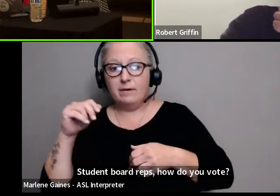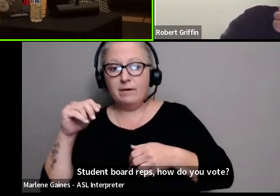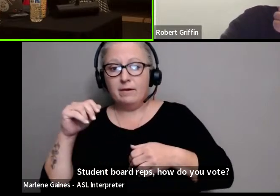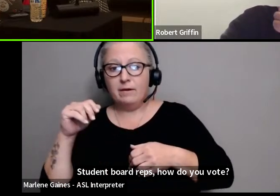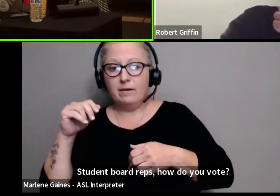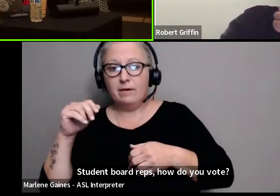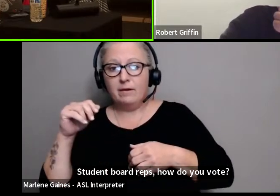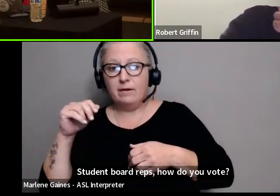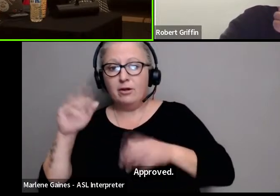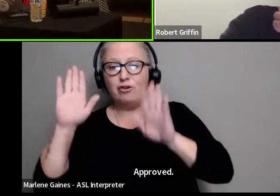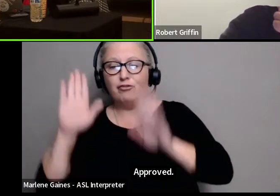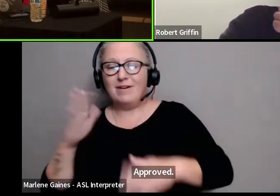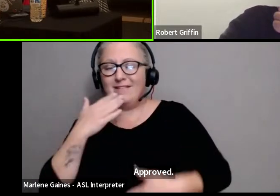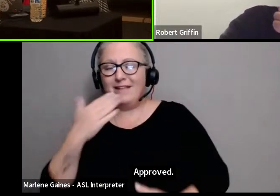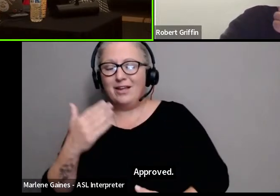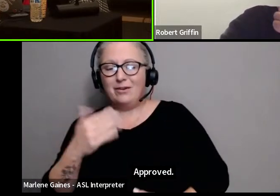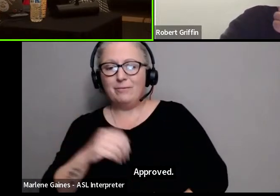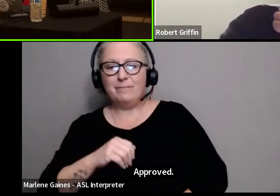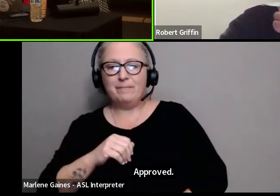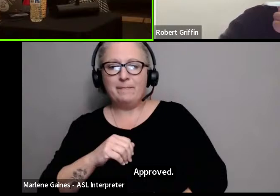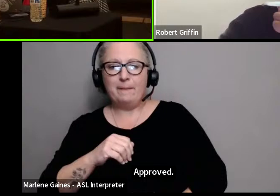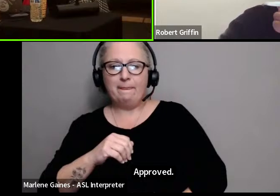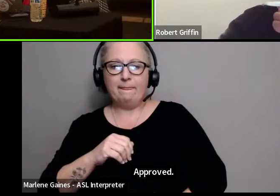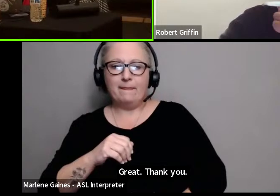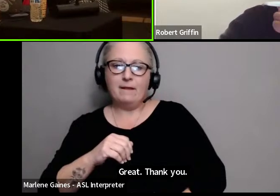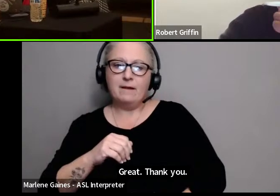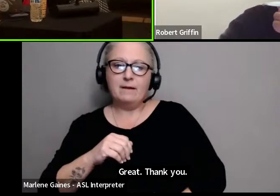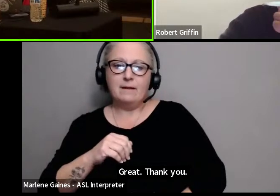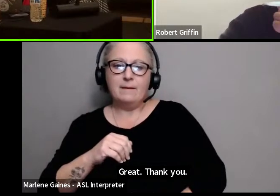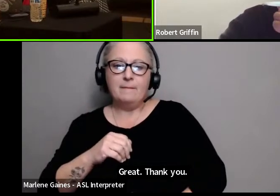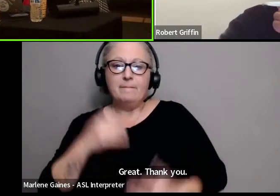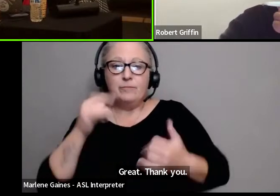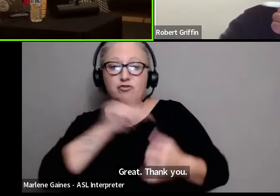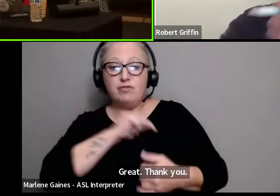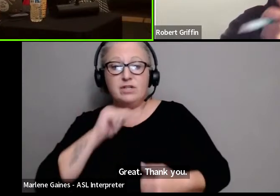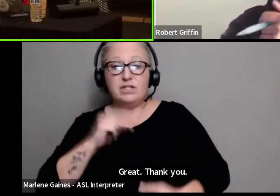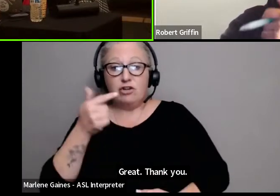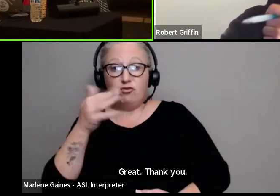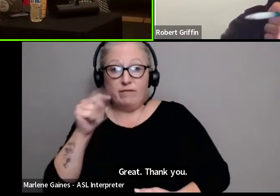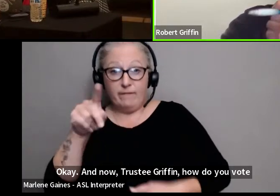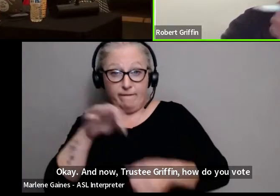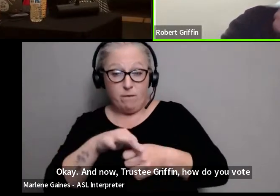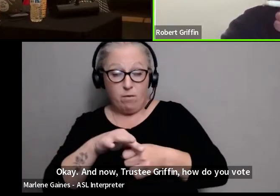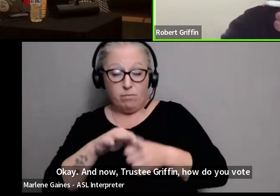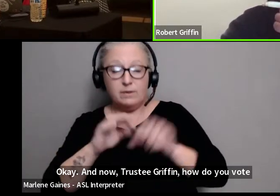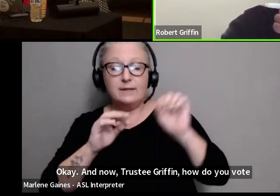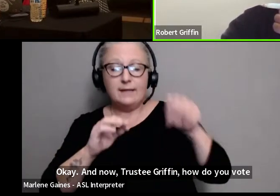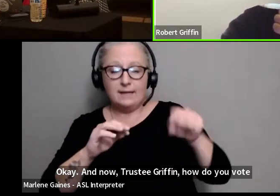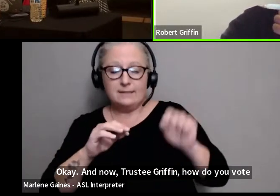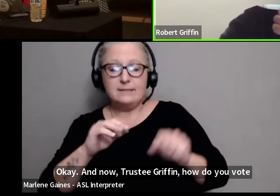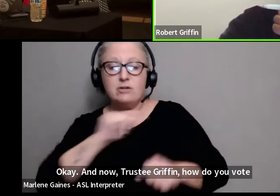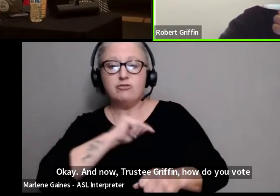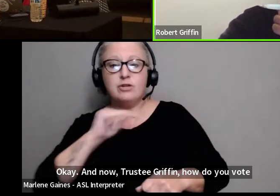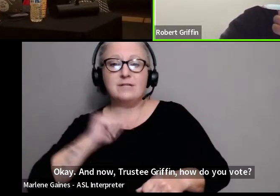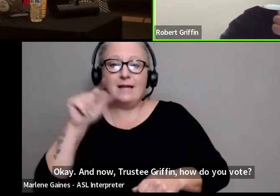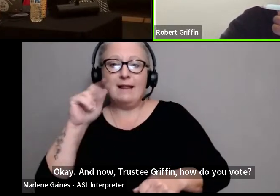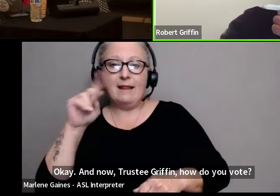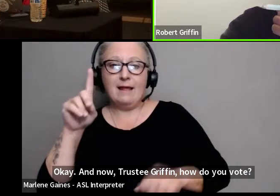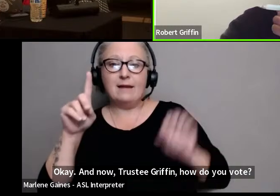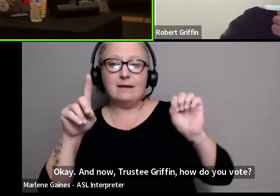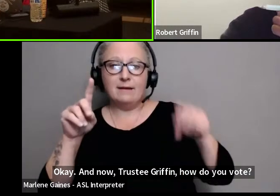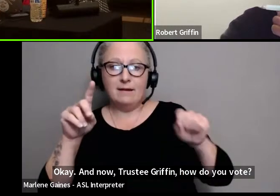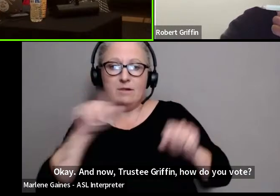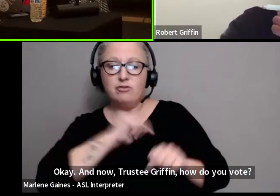Great. Thank you. Okay. And now trustee Griffin, how do you vote? Aye. Trustee Land,